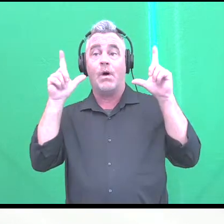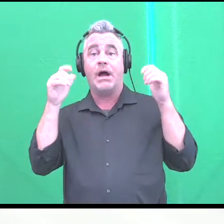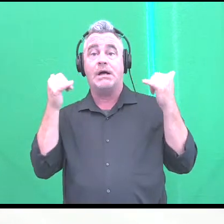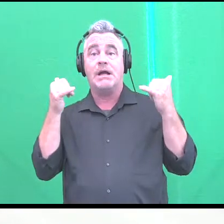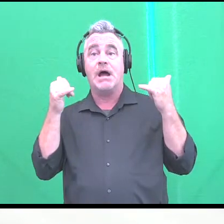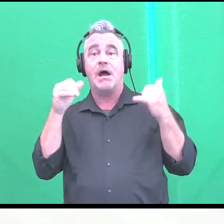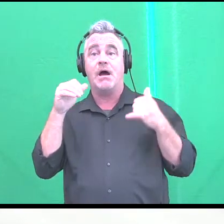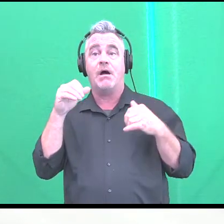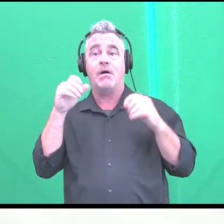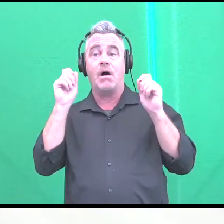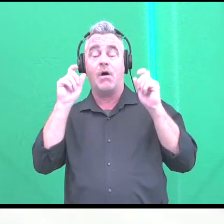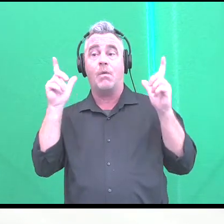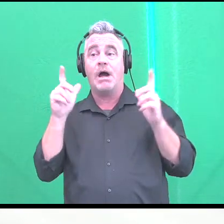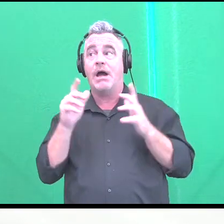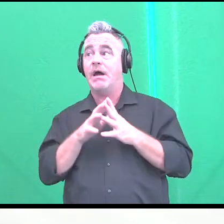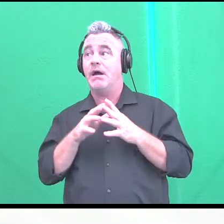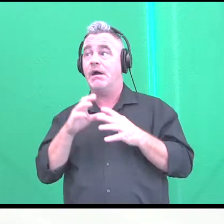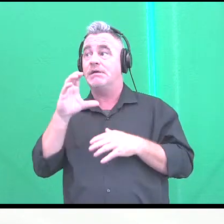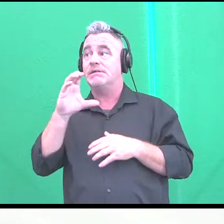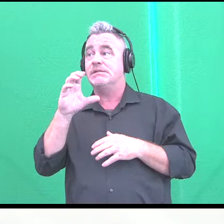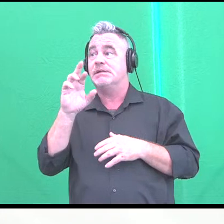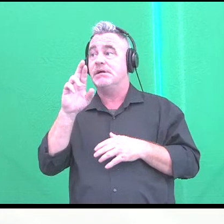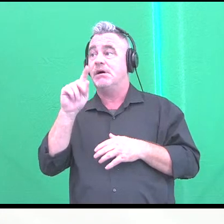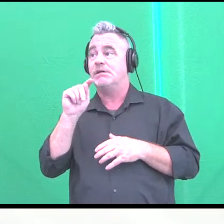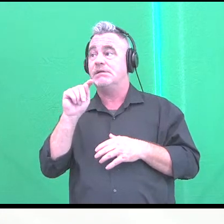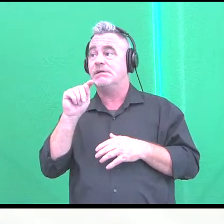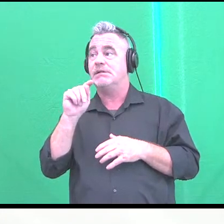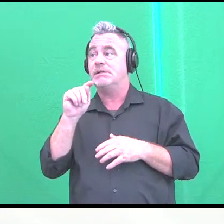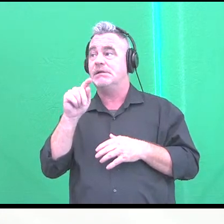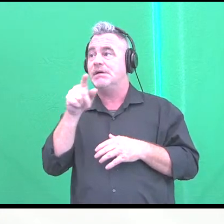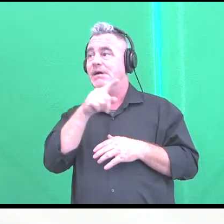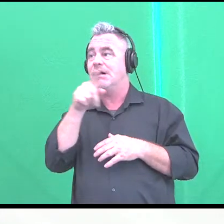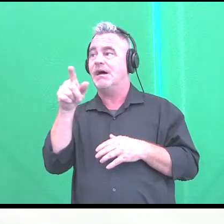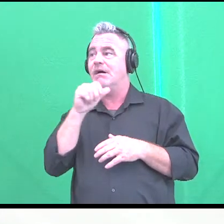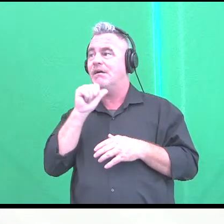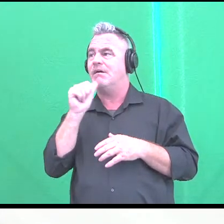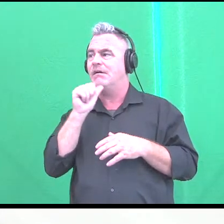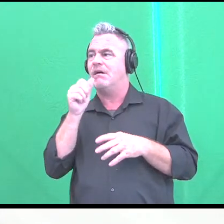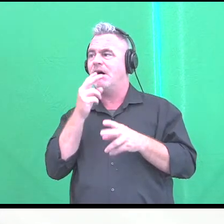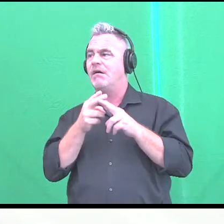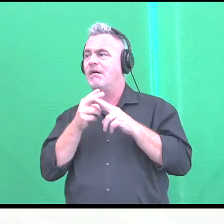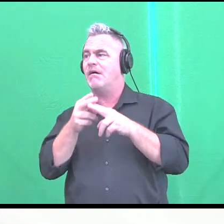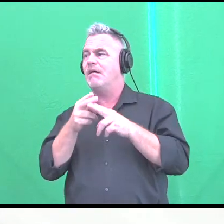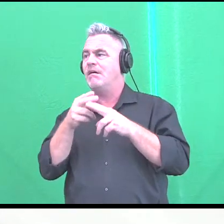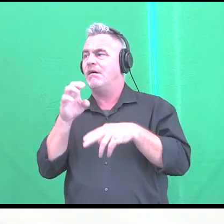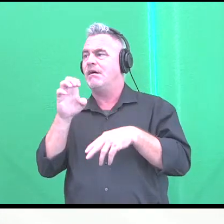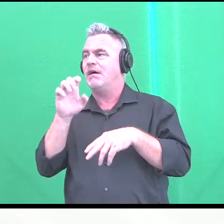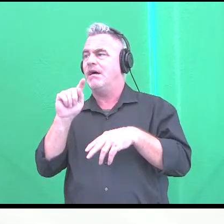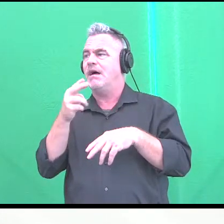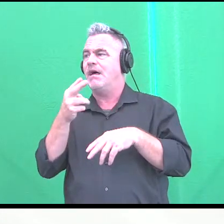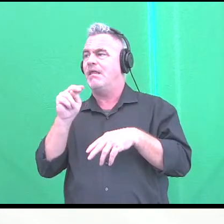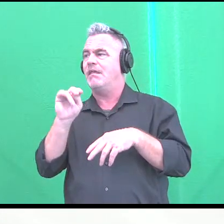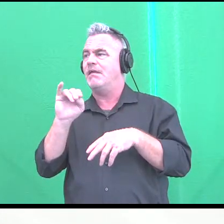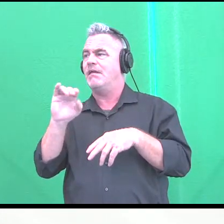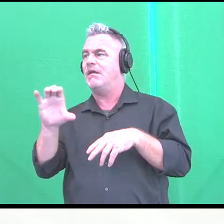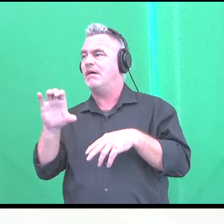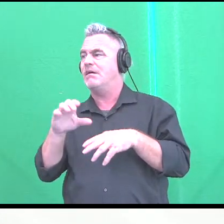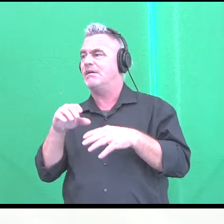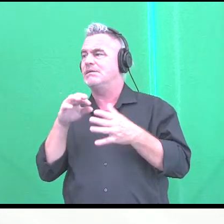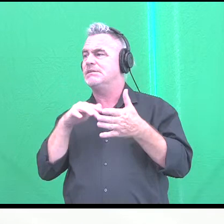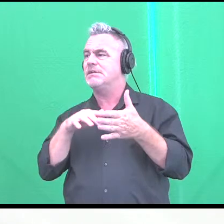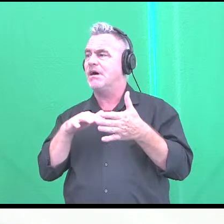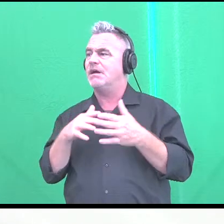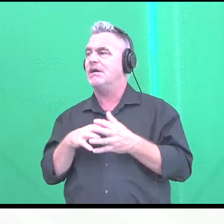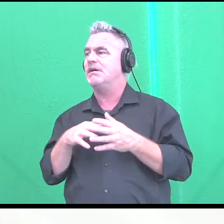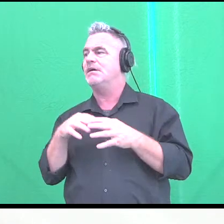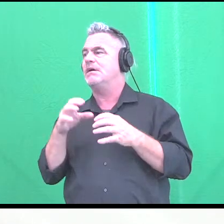up. And CRT, I know you're probably not calling it that. Ethnic studies,